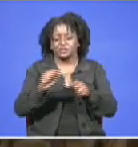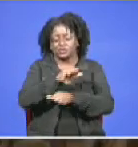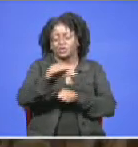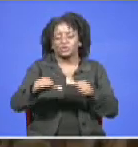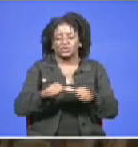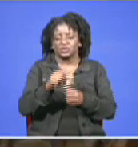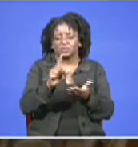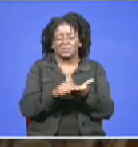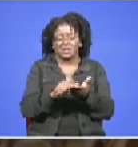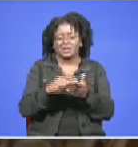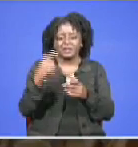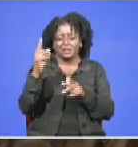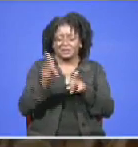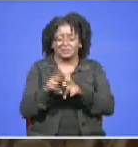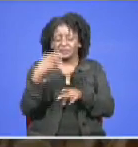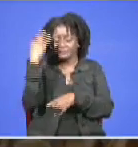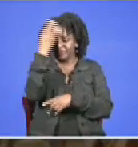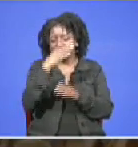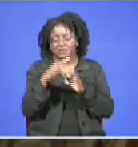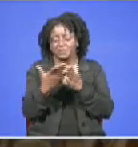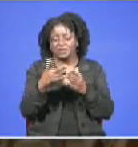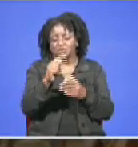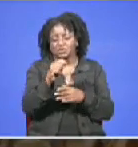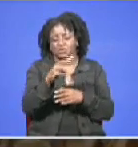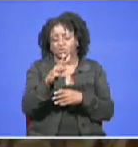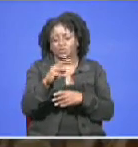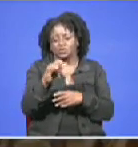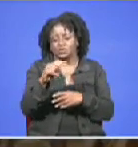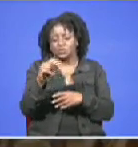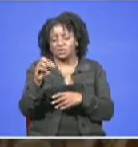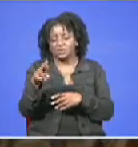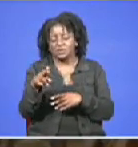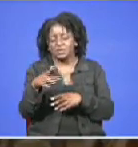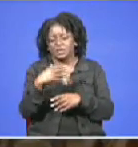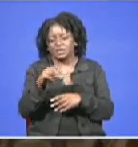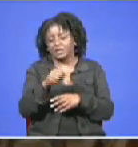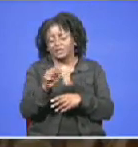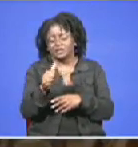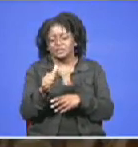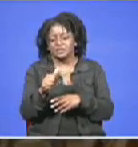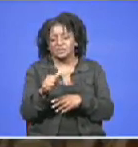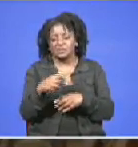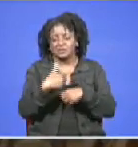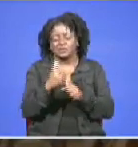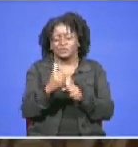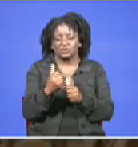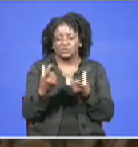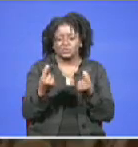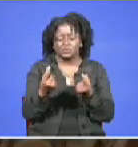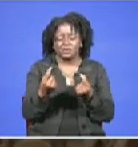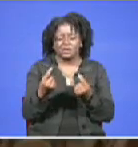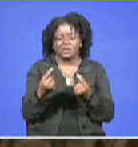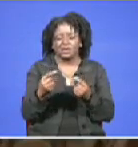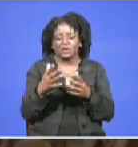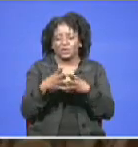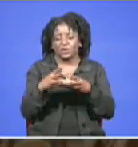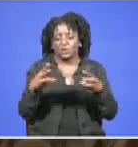such as Facebook, Twitter, and other accounts, conducting a comprehensive and widespread national survey,